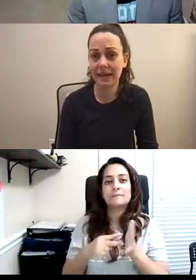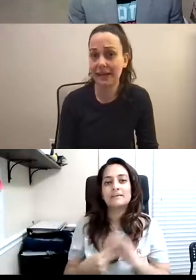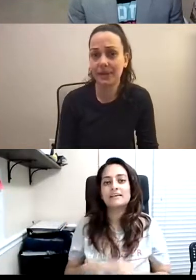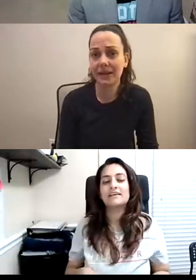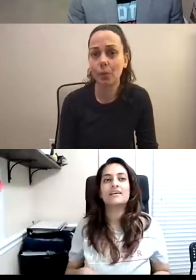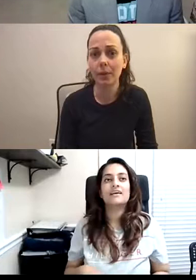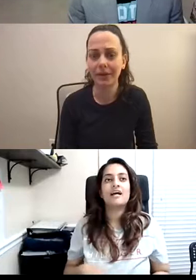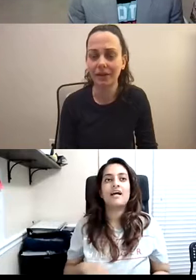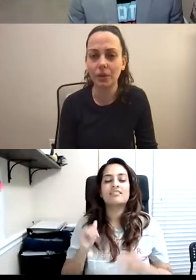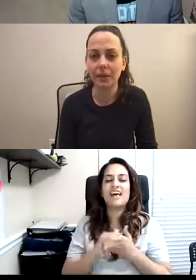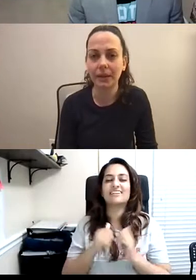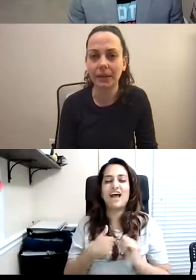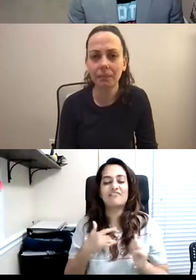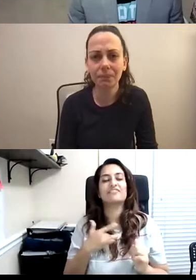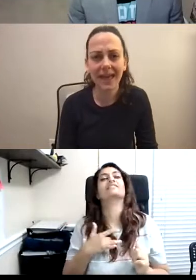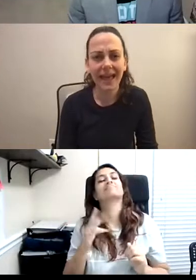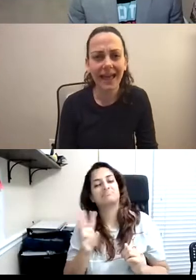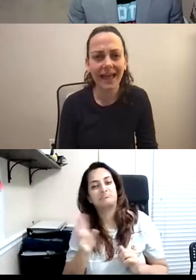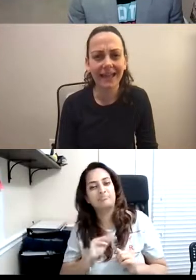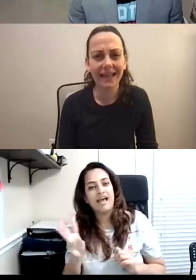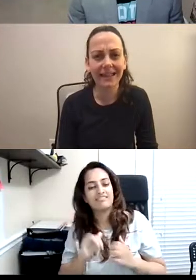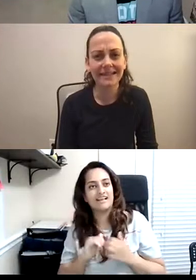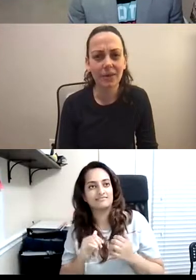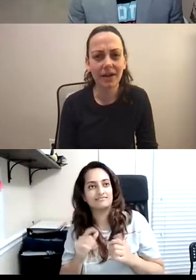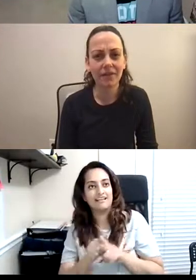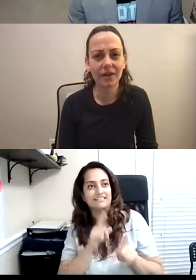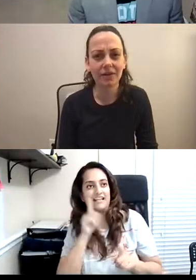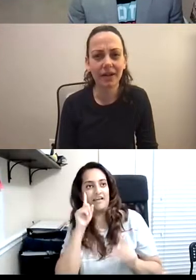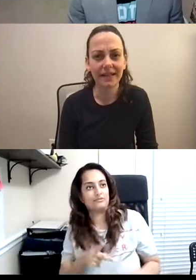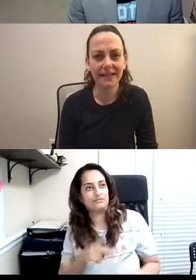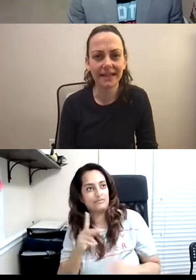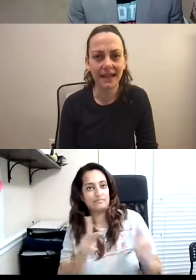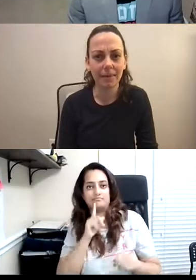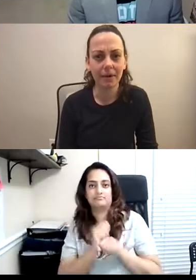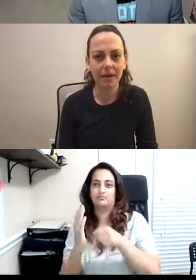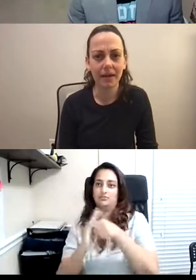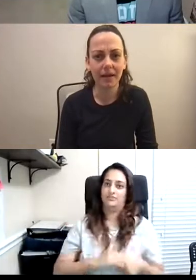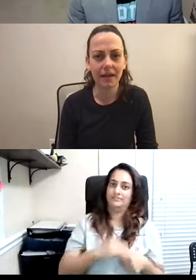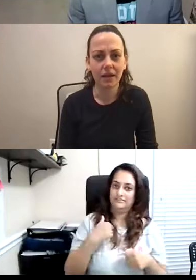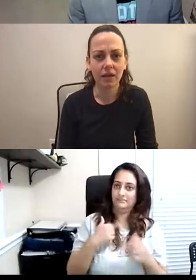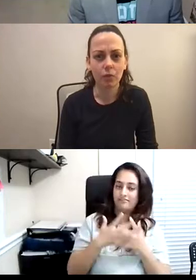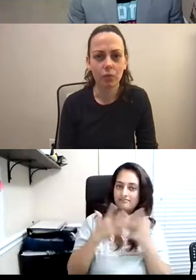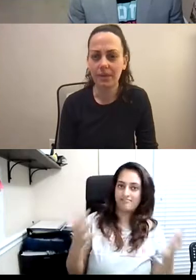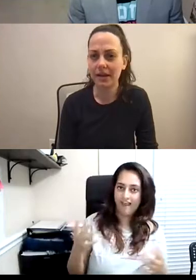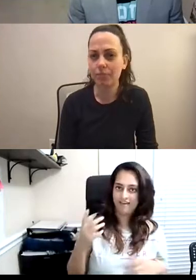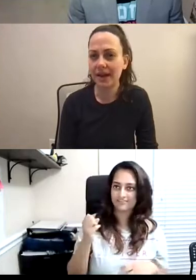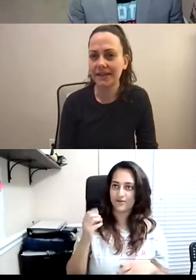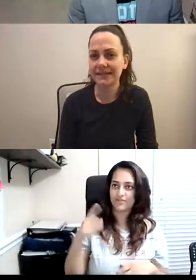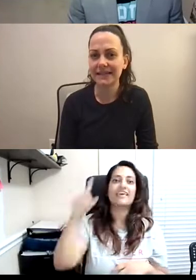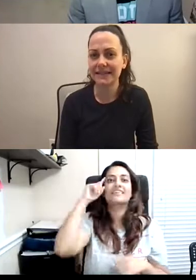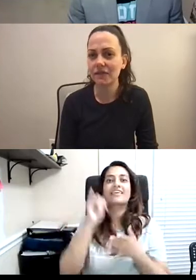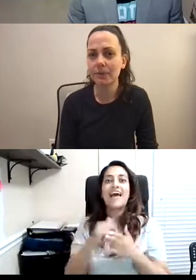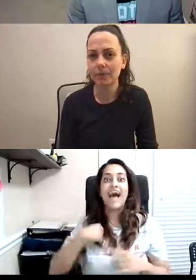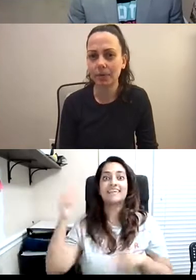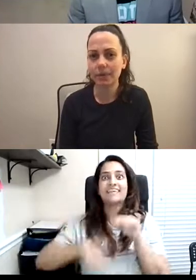an independent woman, you know what I mean? And that's how I felt at that time. Like, we've been oppressed